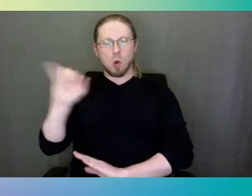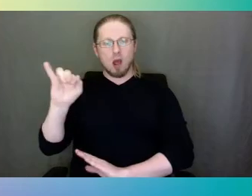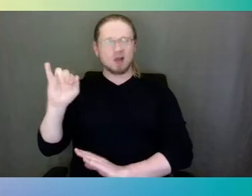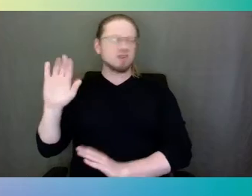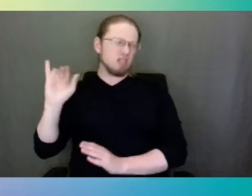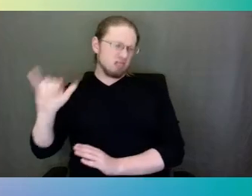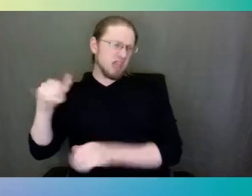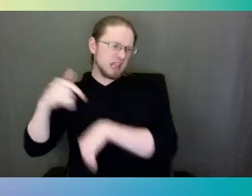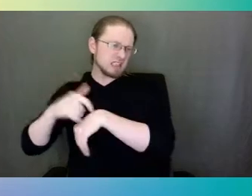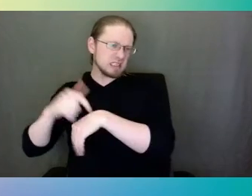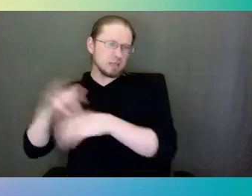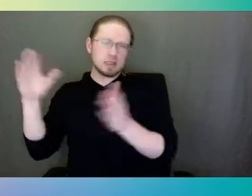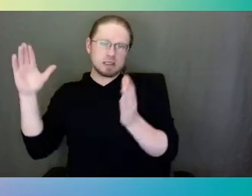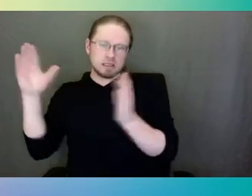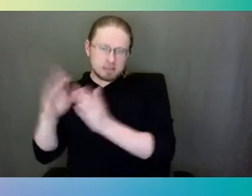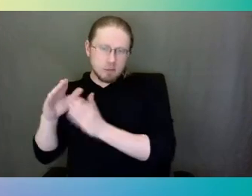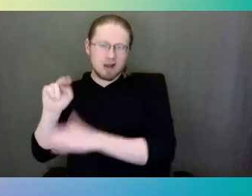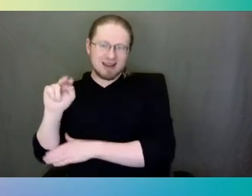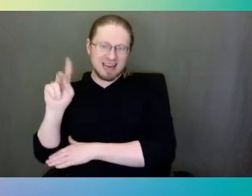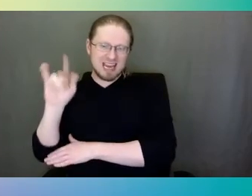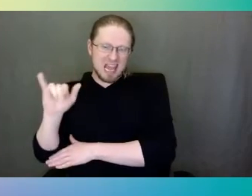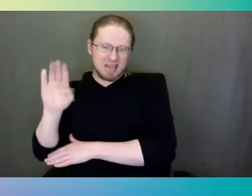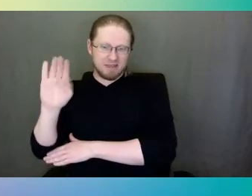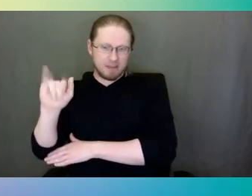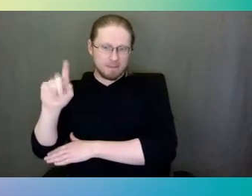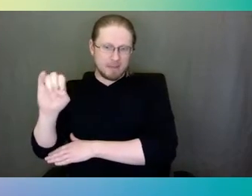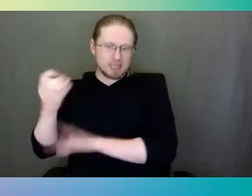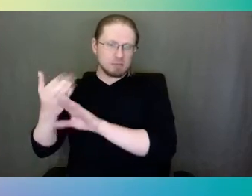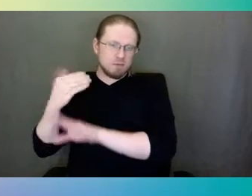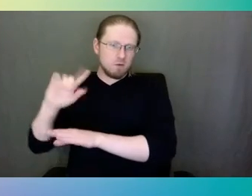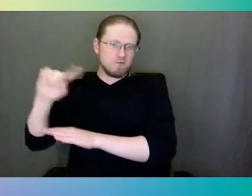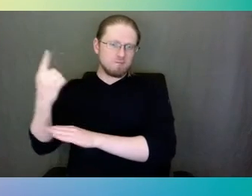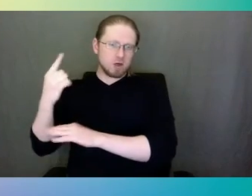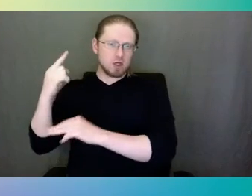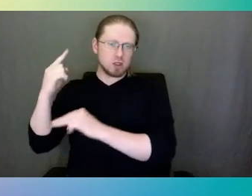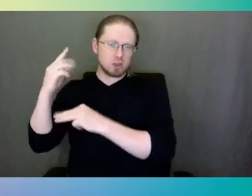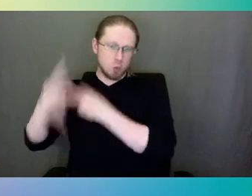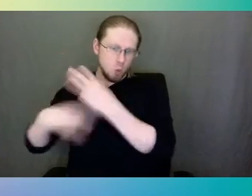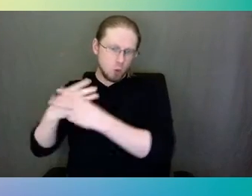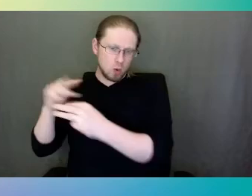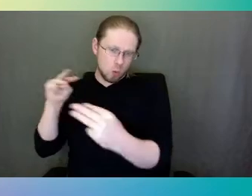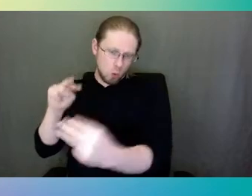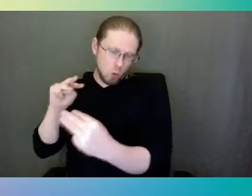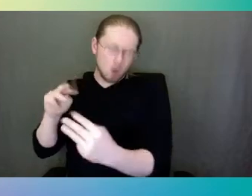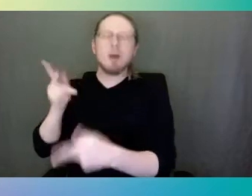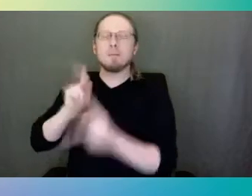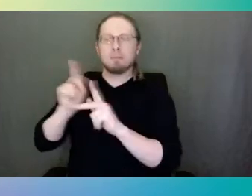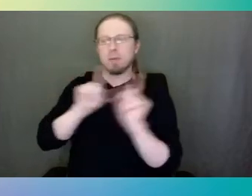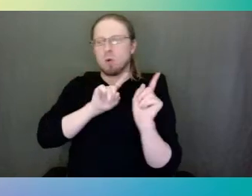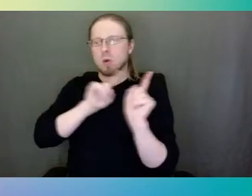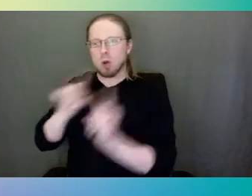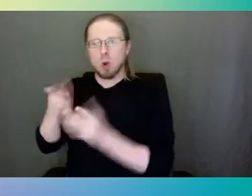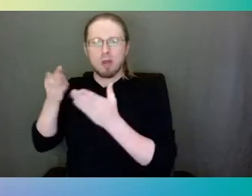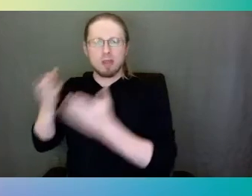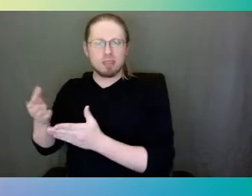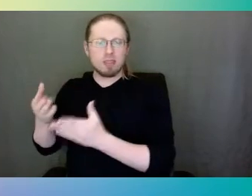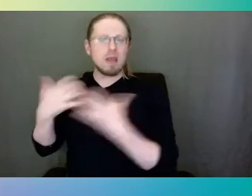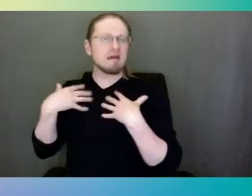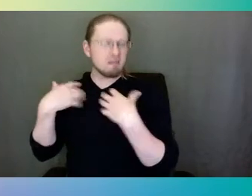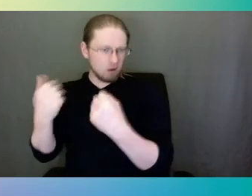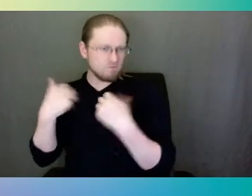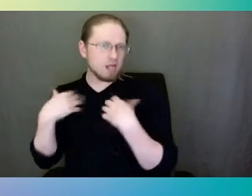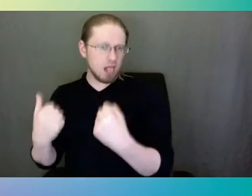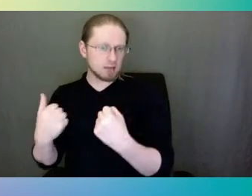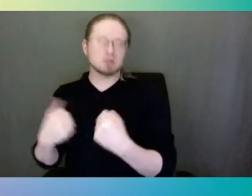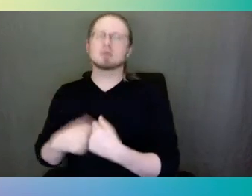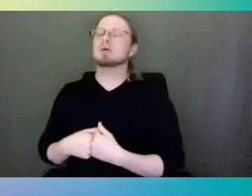War exploded it. And people were coming back from Europe, convalescing there after the pandemic. And there was a guy there